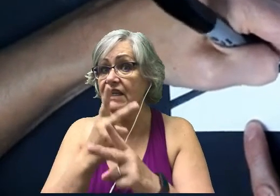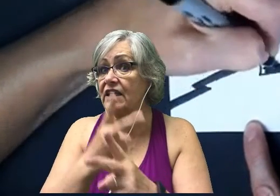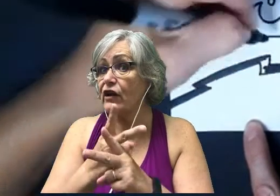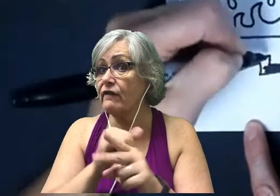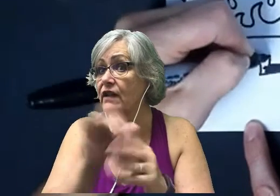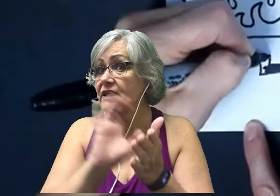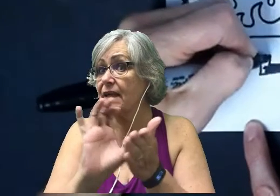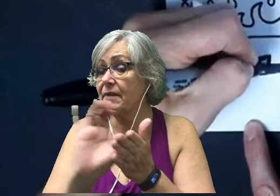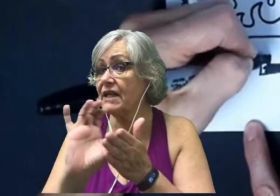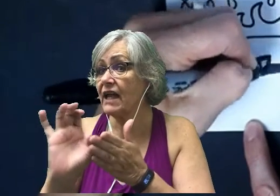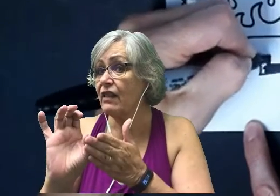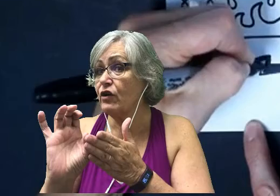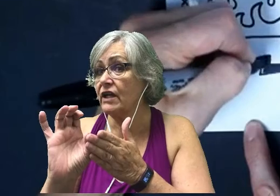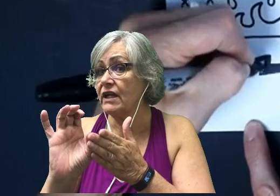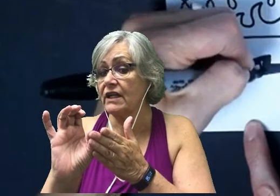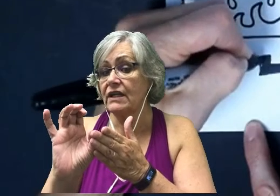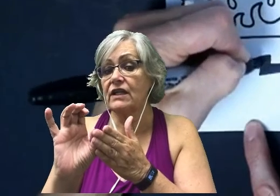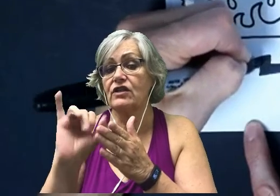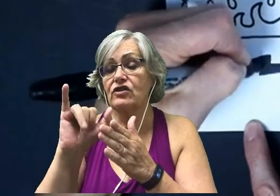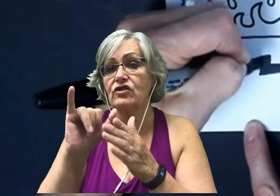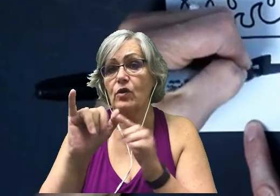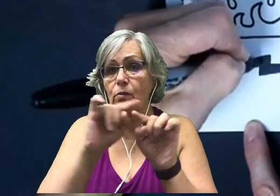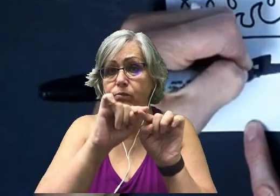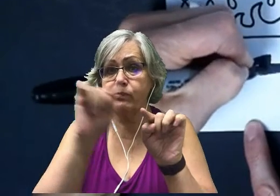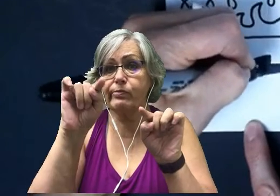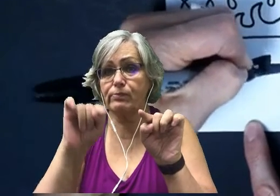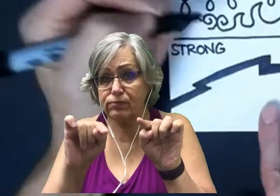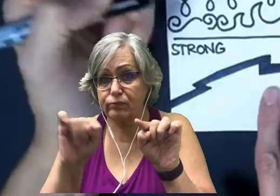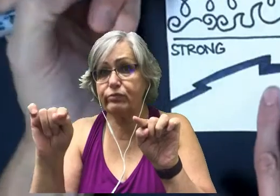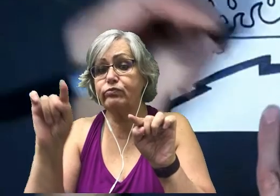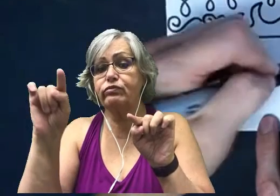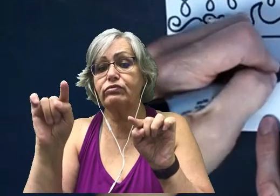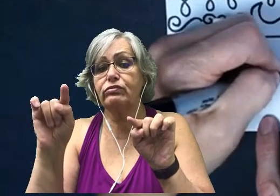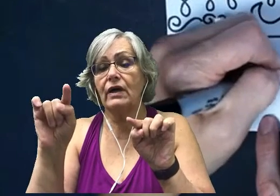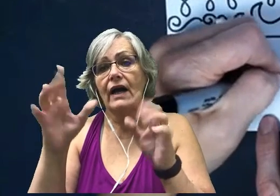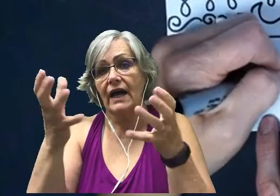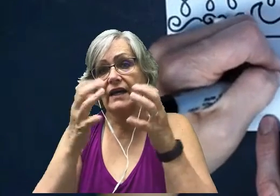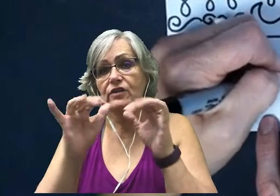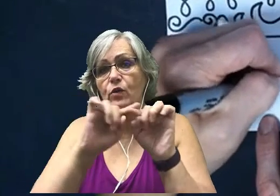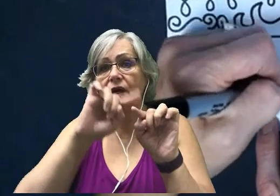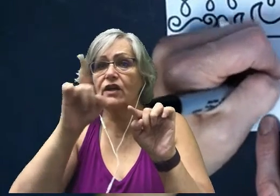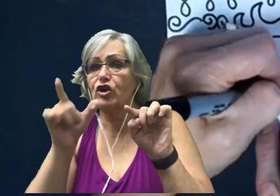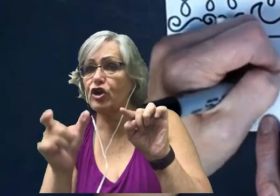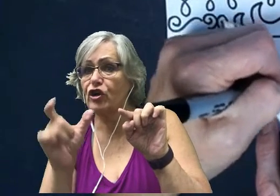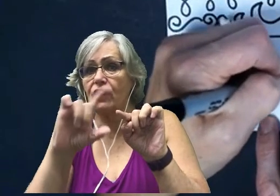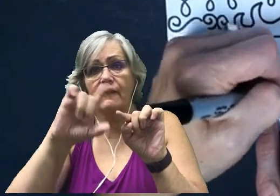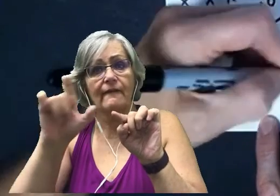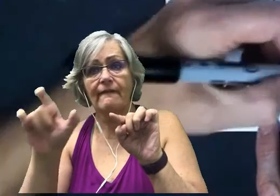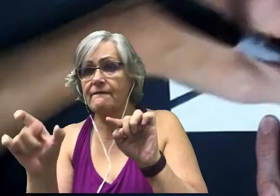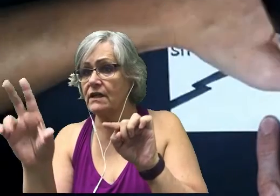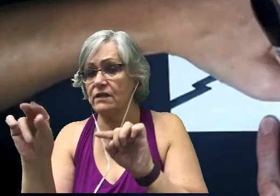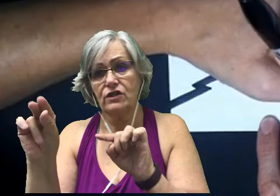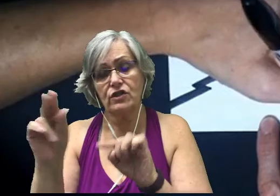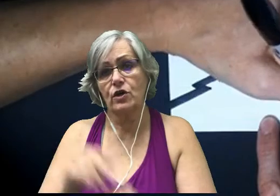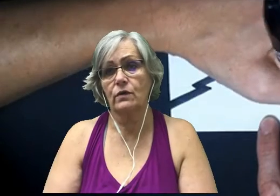Notice I'm being very careful as I'm coloring this in so that my angles are still staying there. I don't want to color this really quickly and lose all of